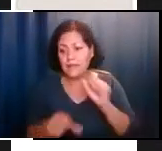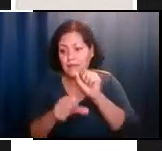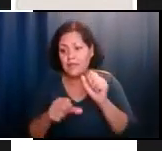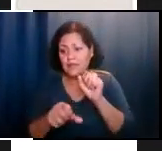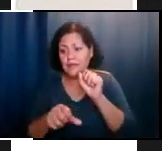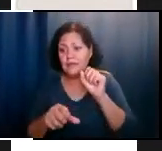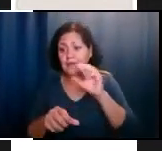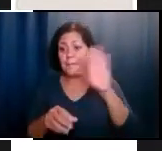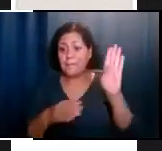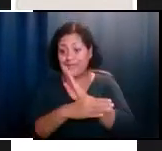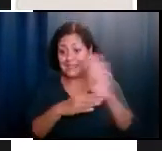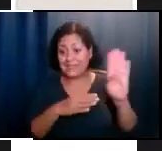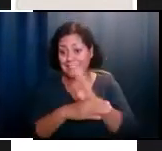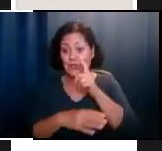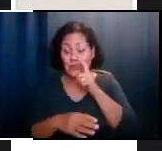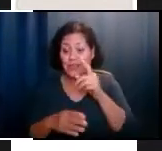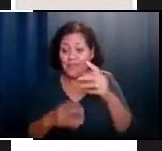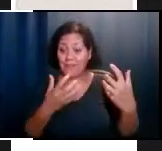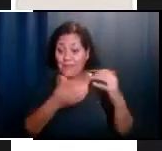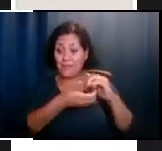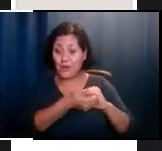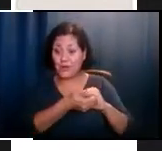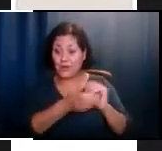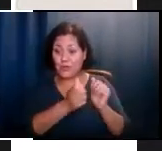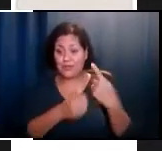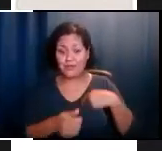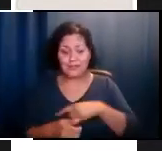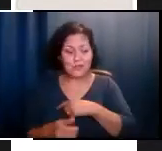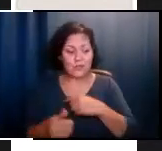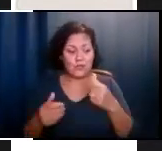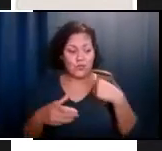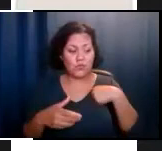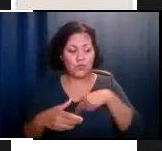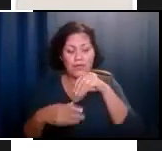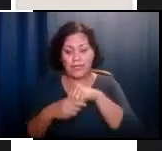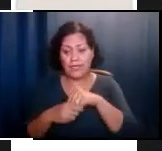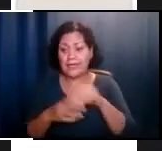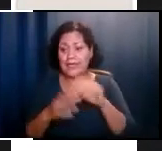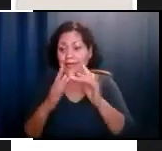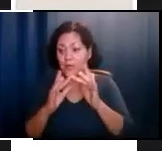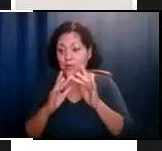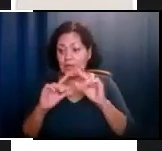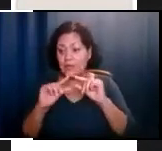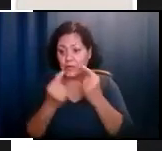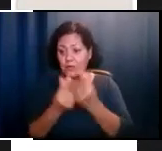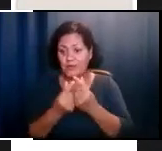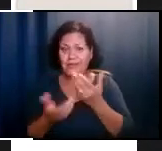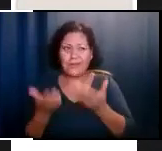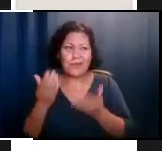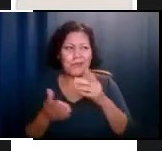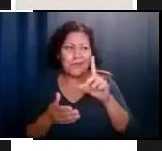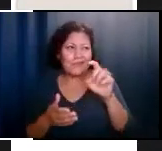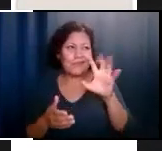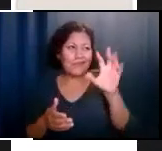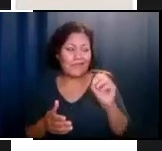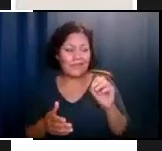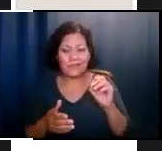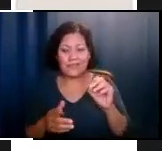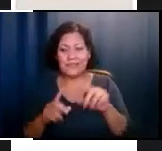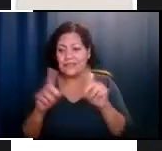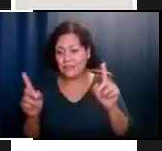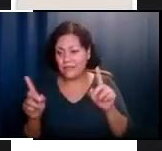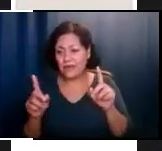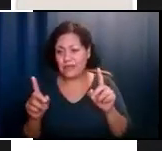us. We're in a networking group with probably at least 150